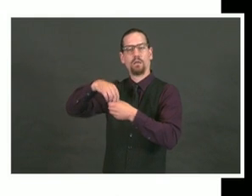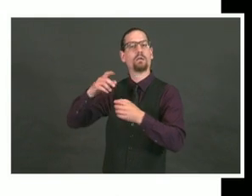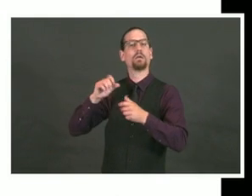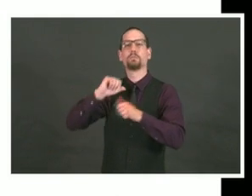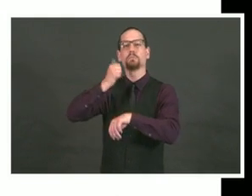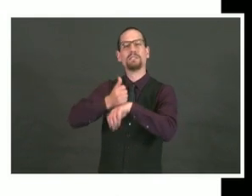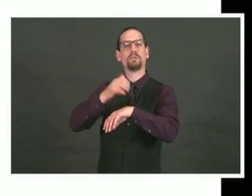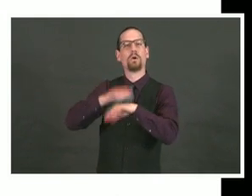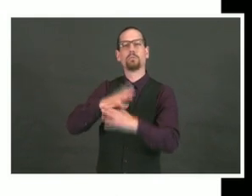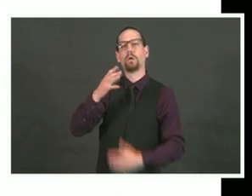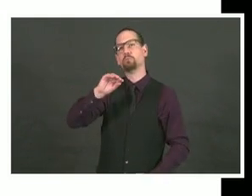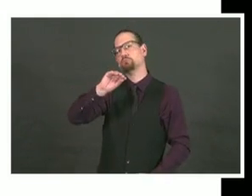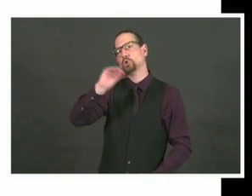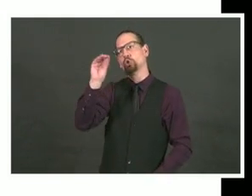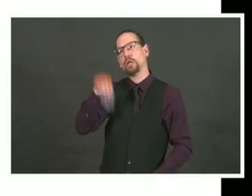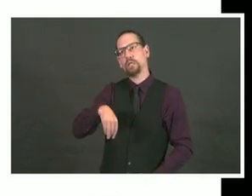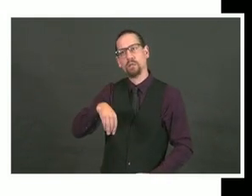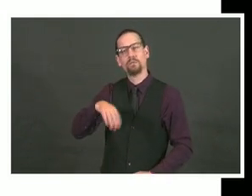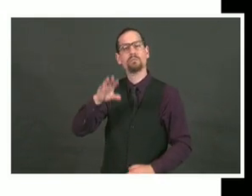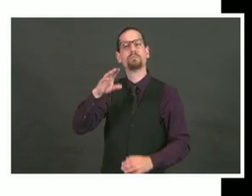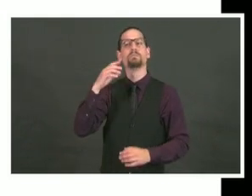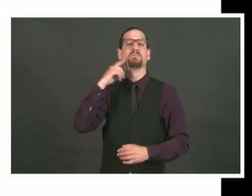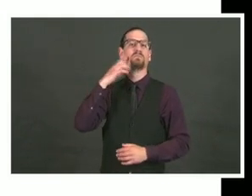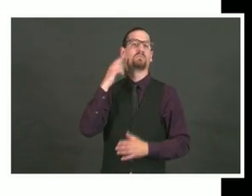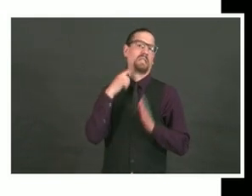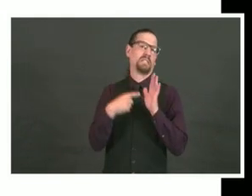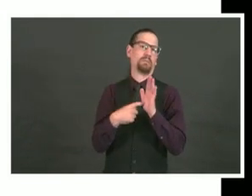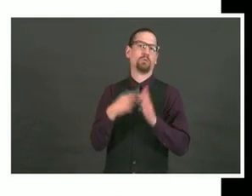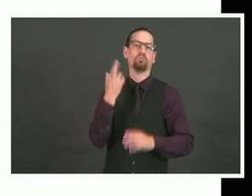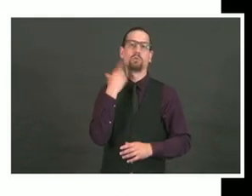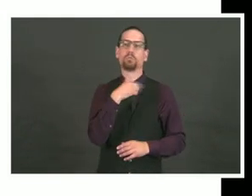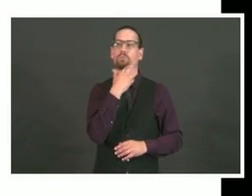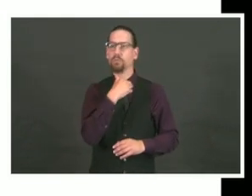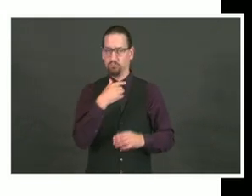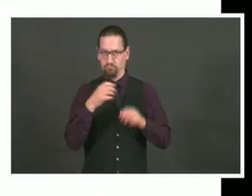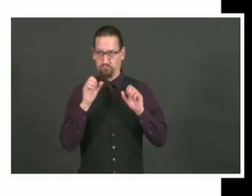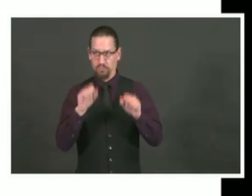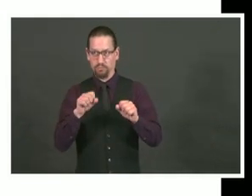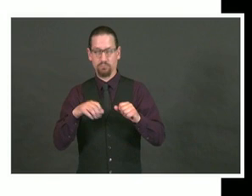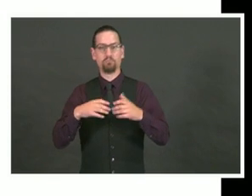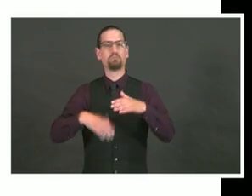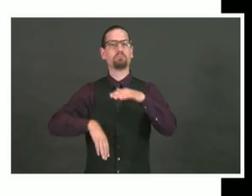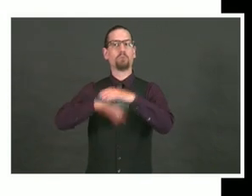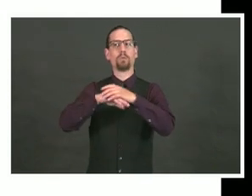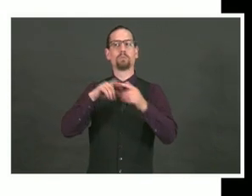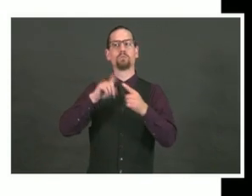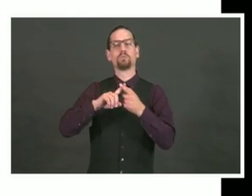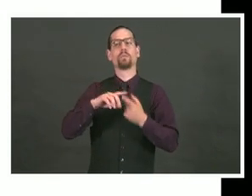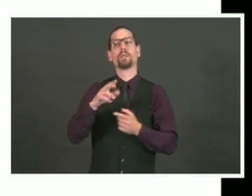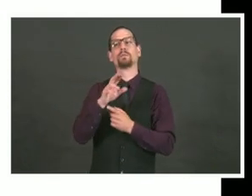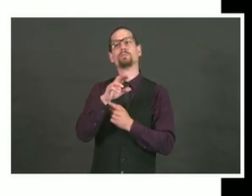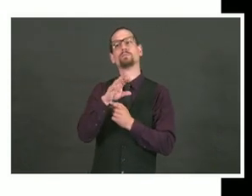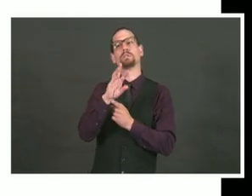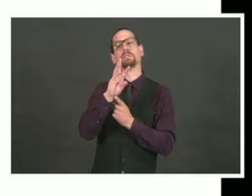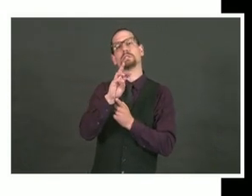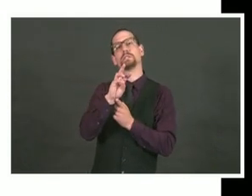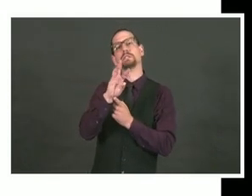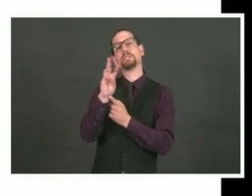can increase up to two-thirds capacity in phase three, 66%.